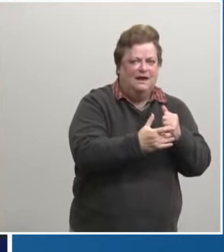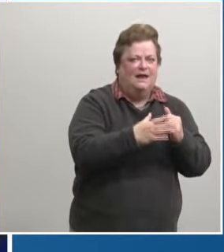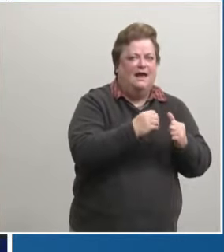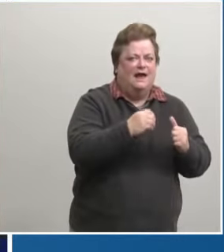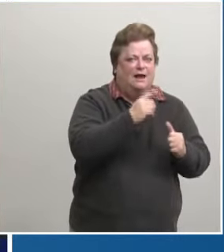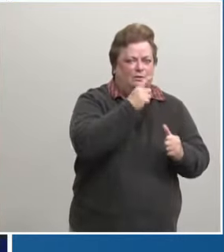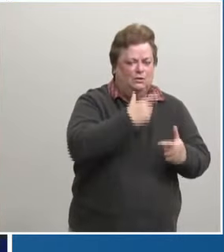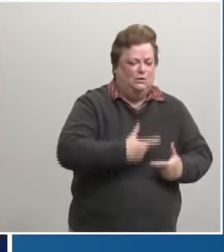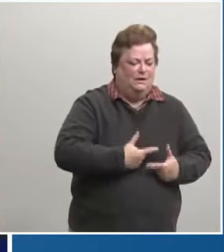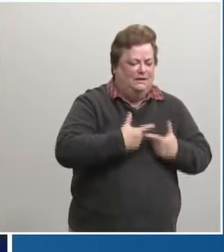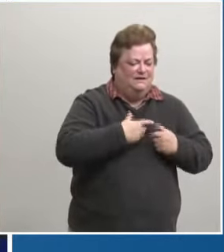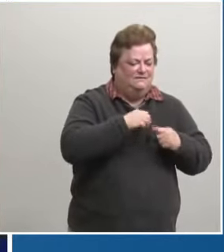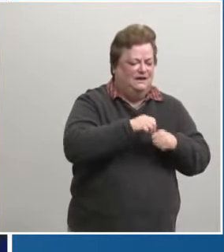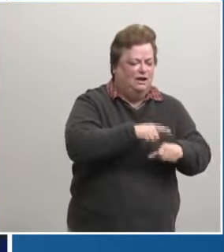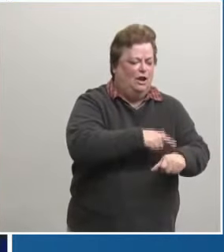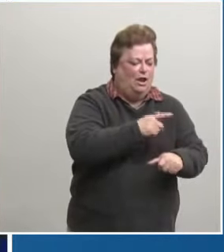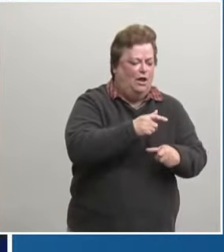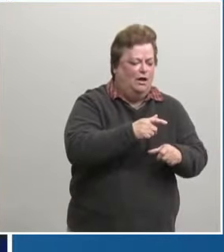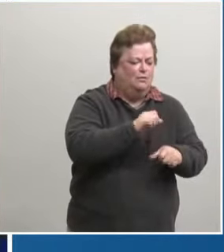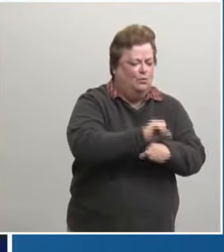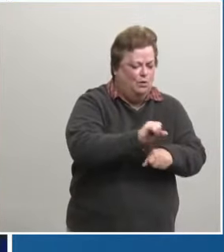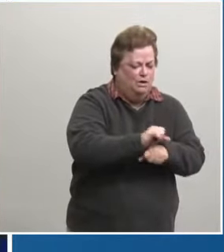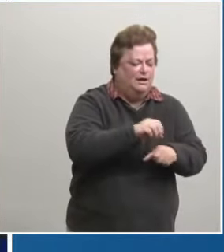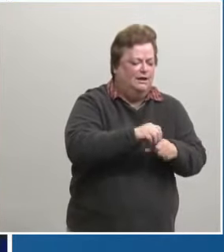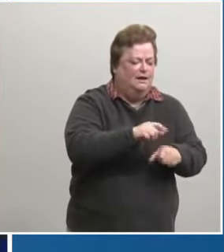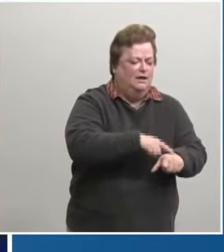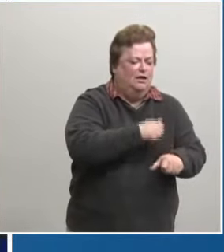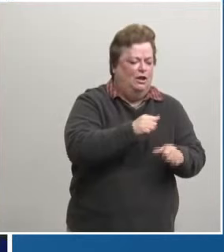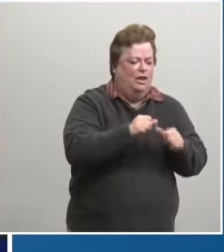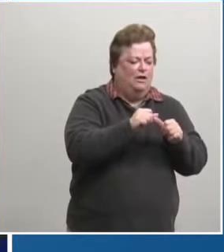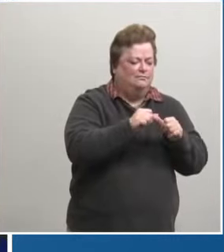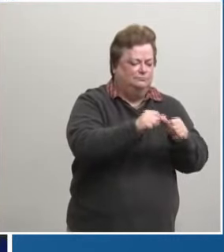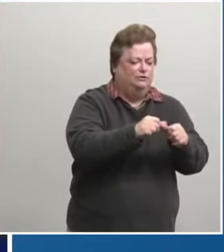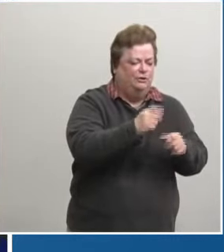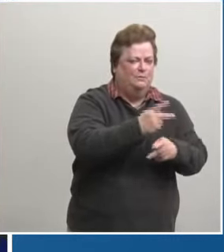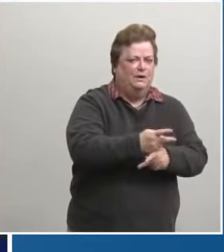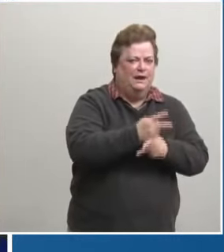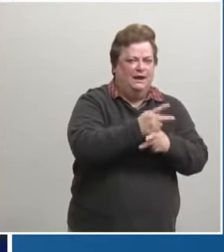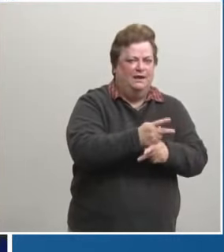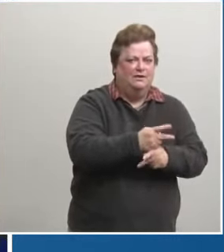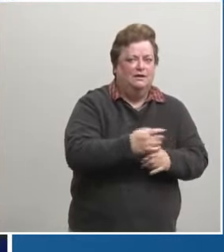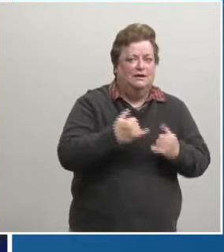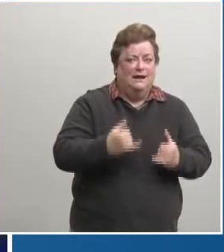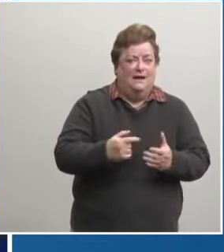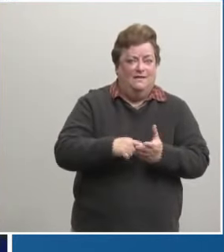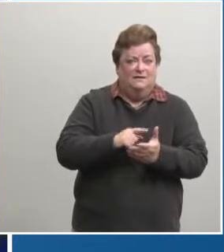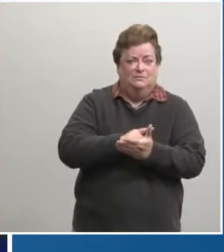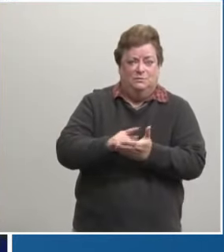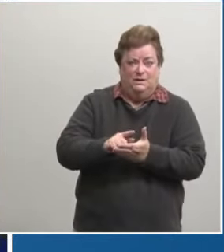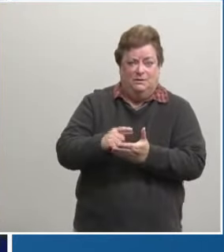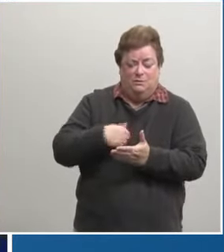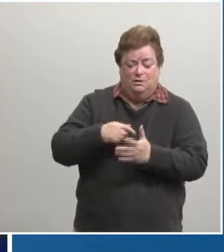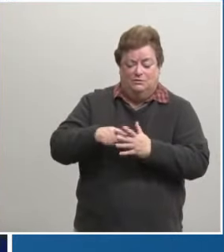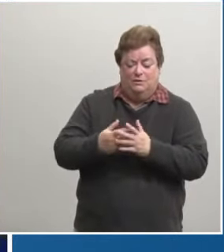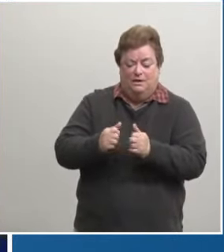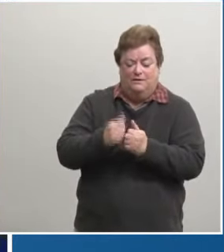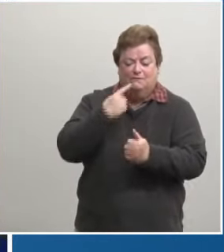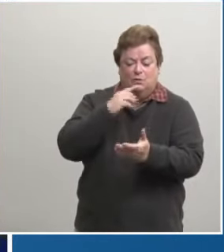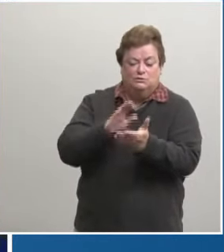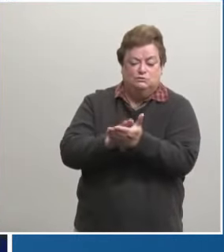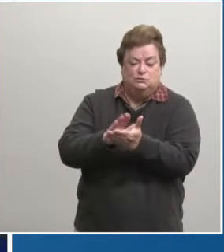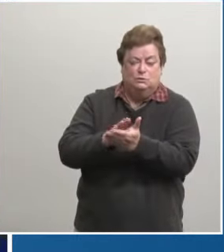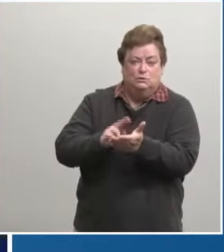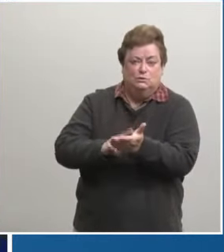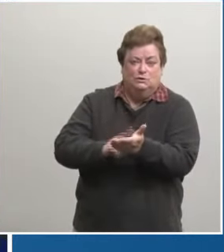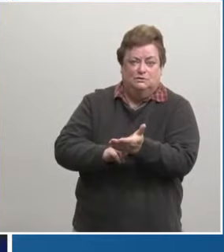of long-term care and assisted living facilities. Starting this week, vaccine is now available for school